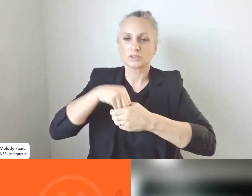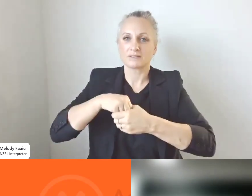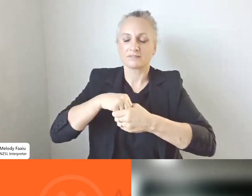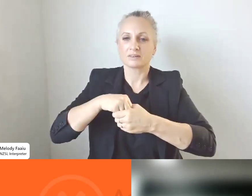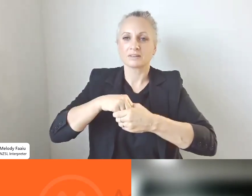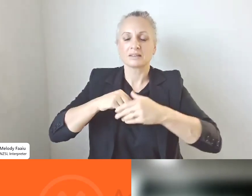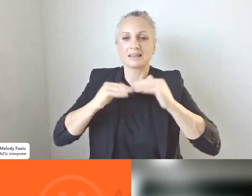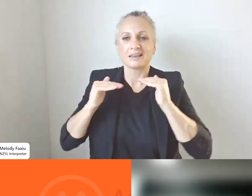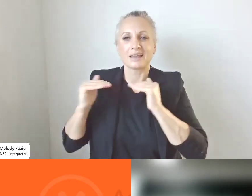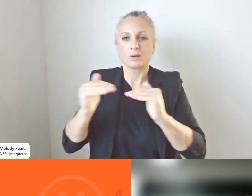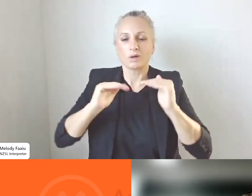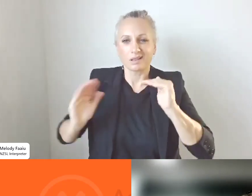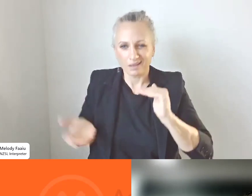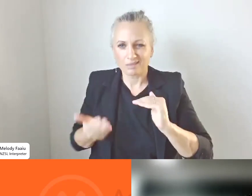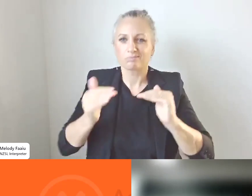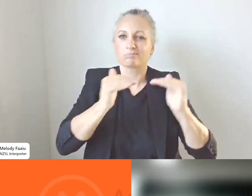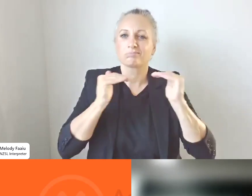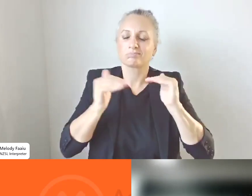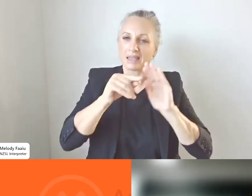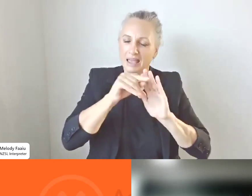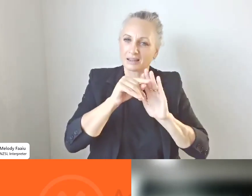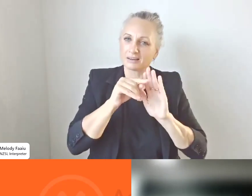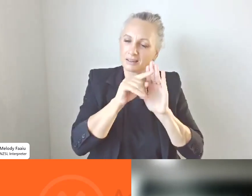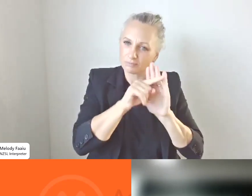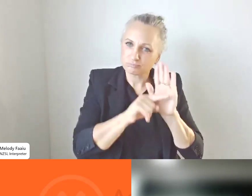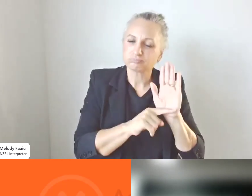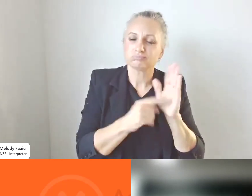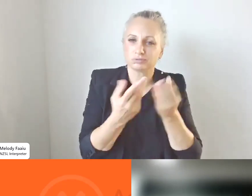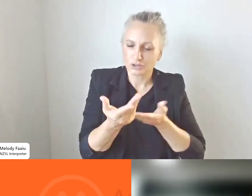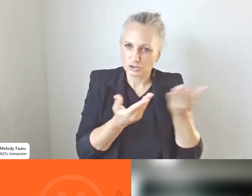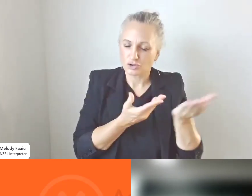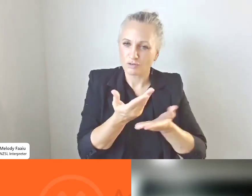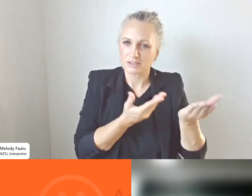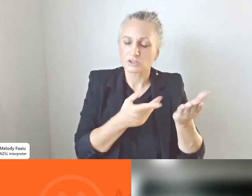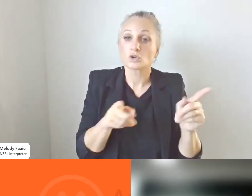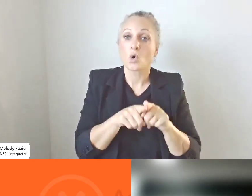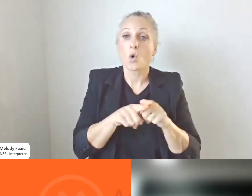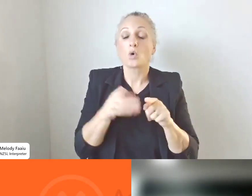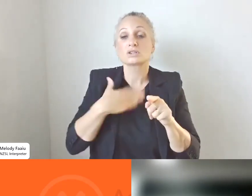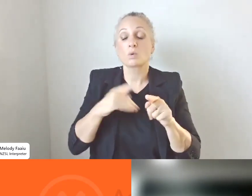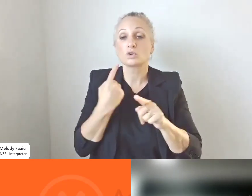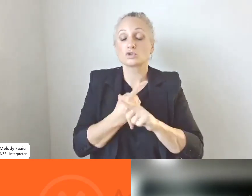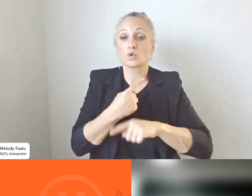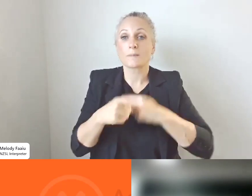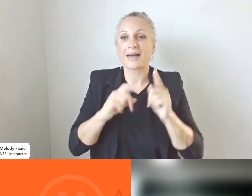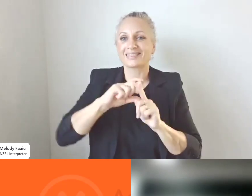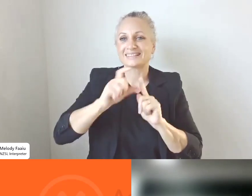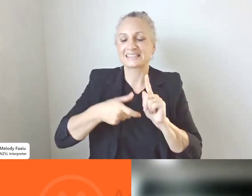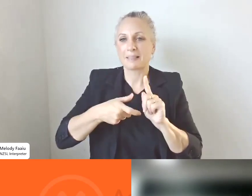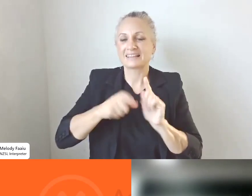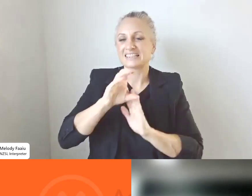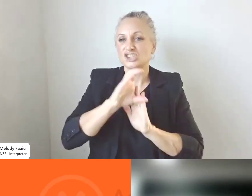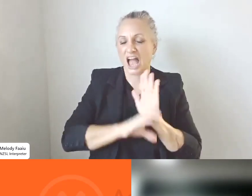services. Secondly, I want to touch on the Accessibility Charter, which was formed before the creation